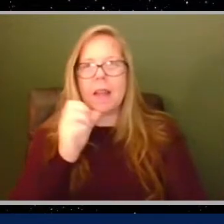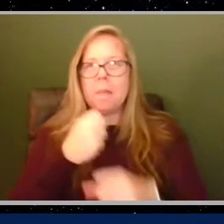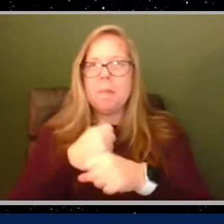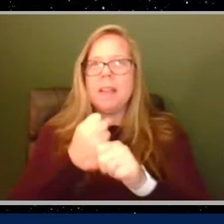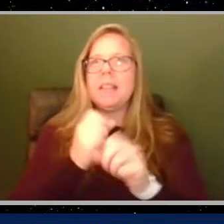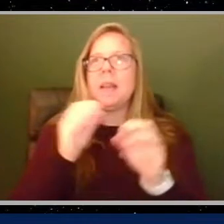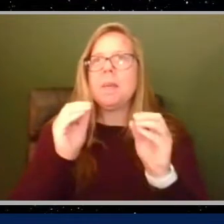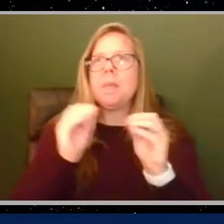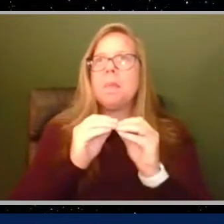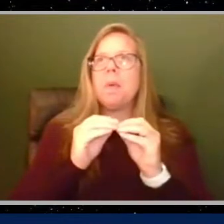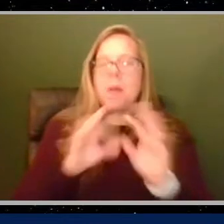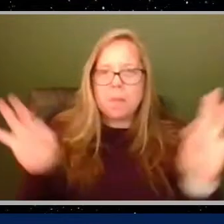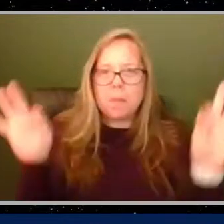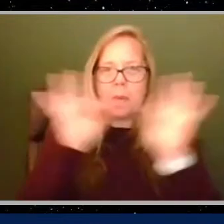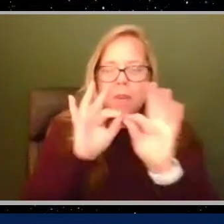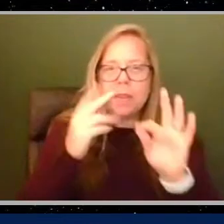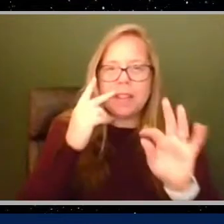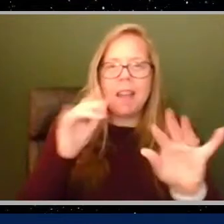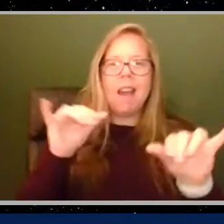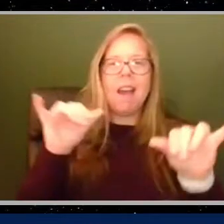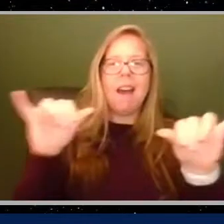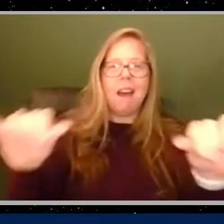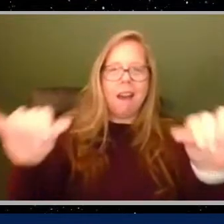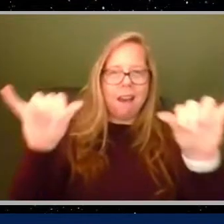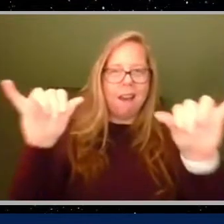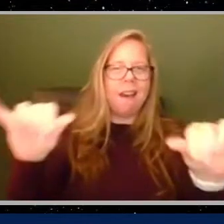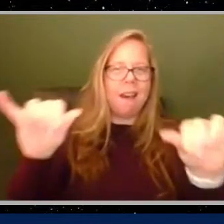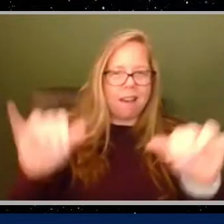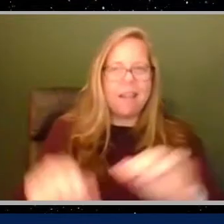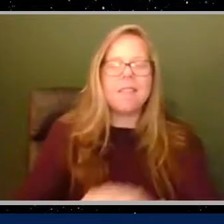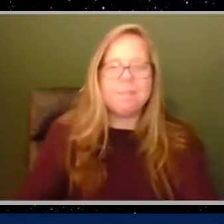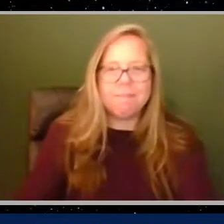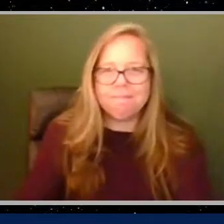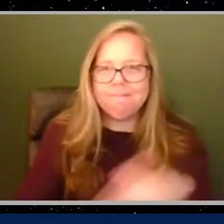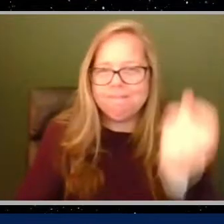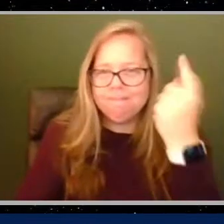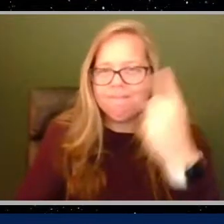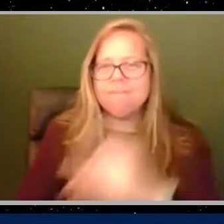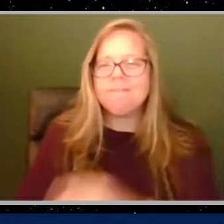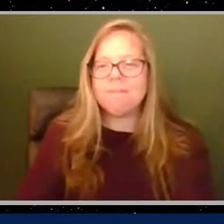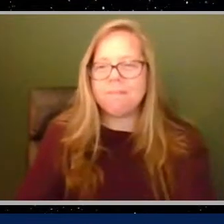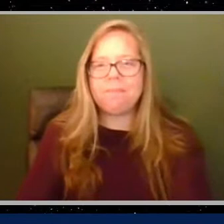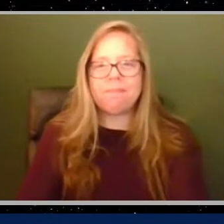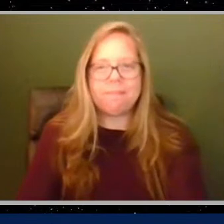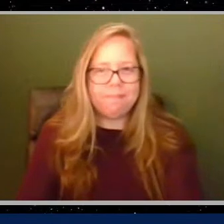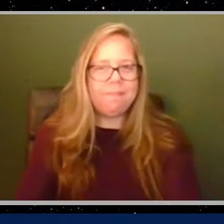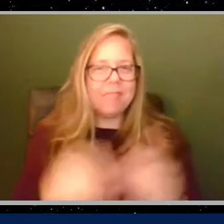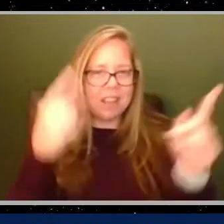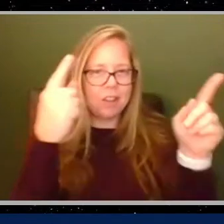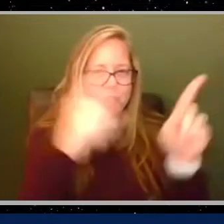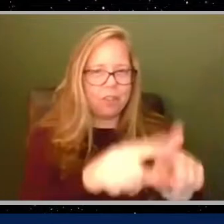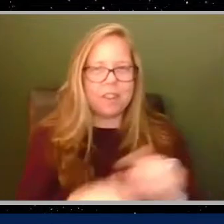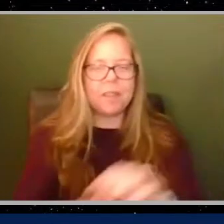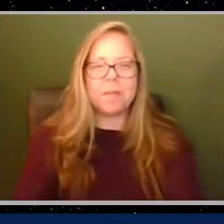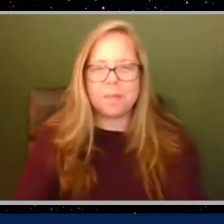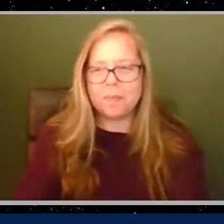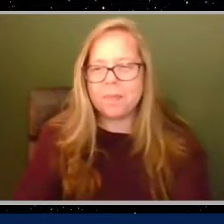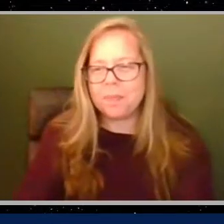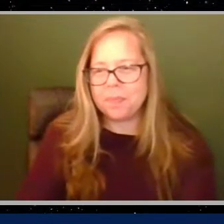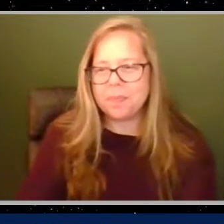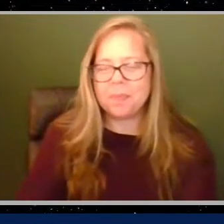see a result and go aha. Get that aha moment. Totally agree. Literally the aha moment,